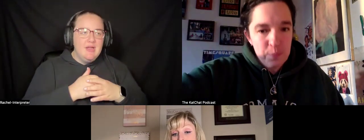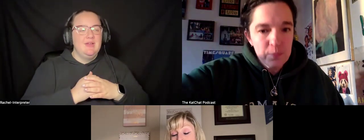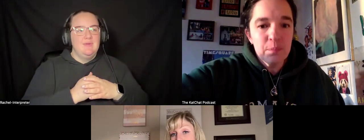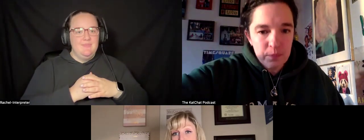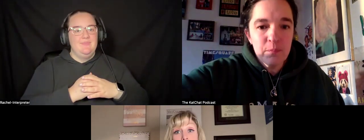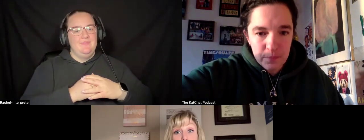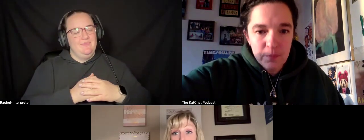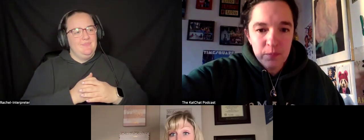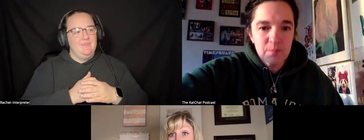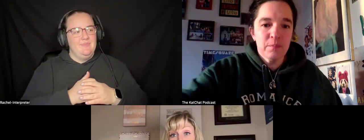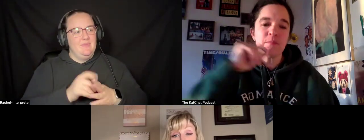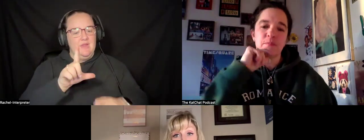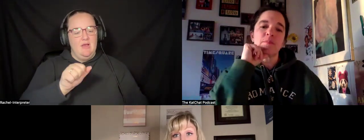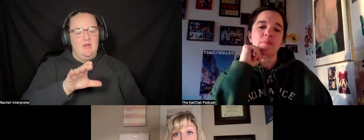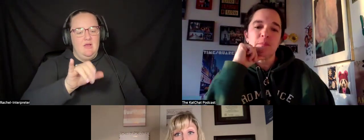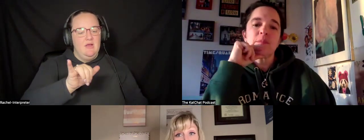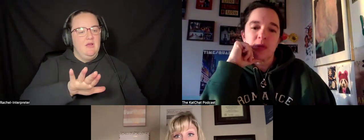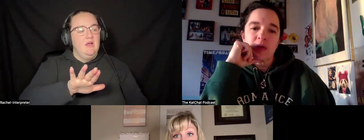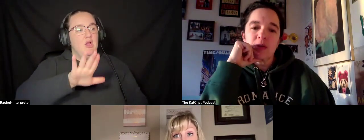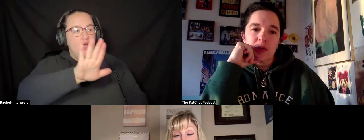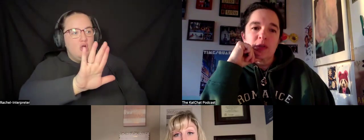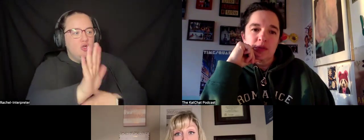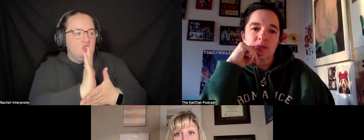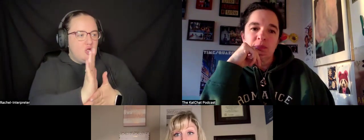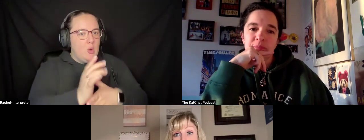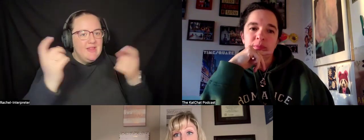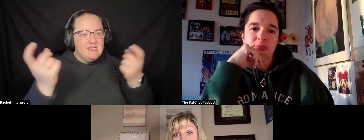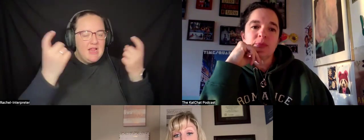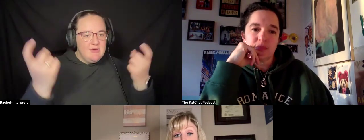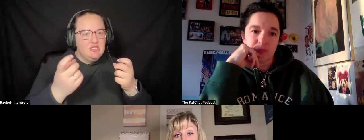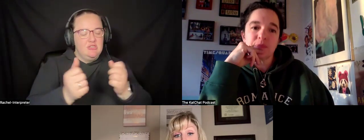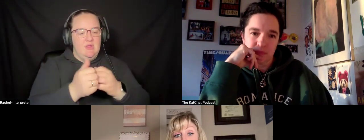I Lacey's show, the celebrations